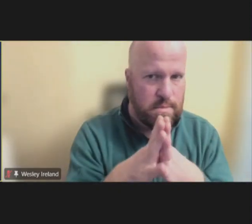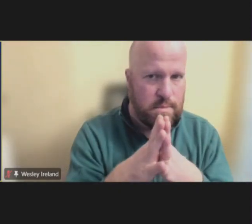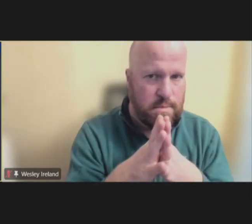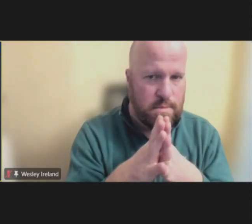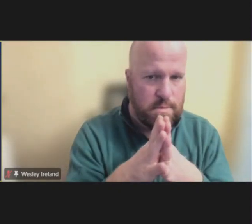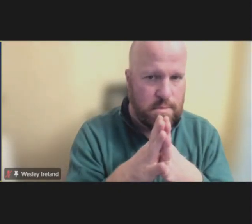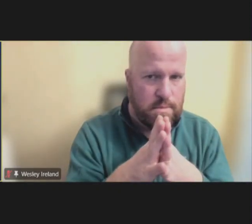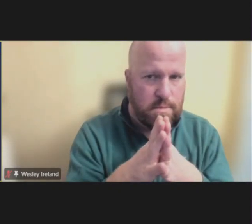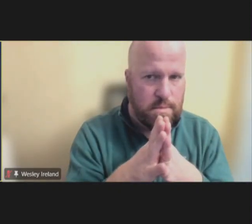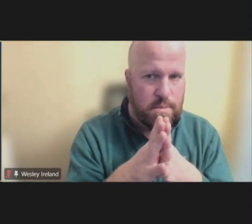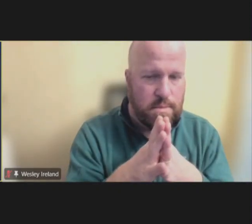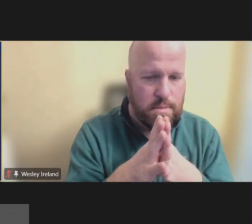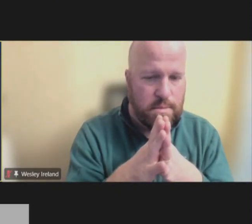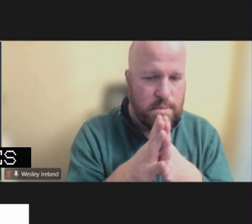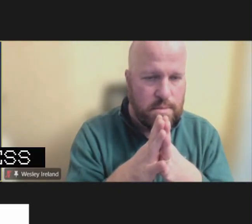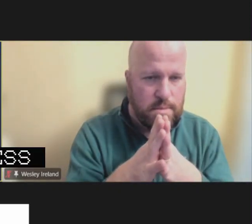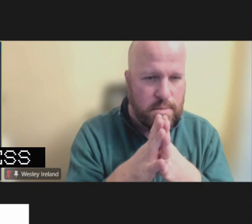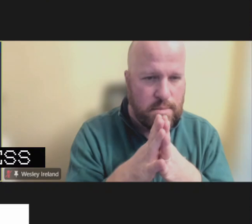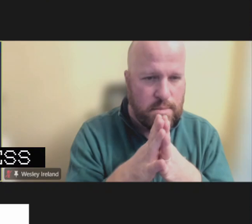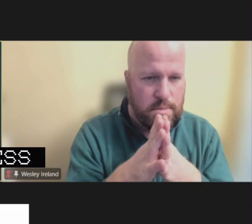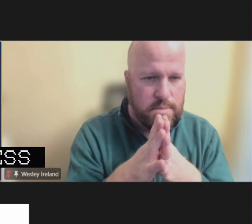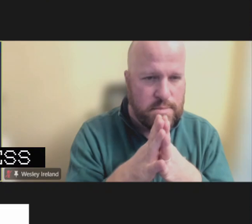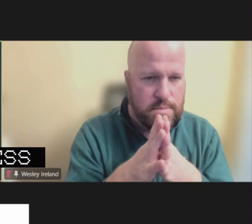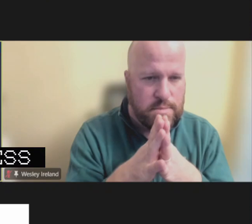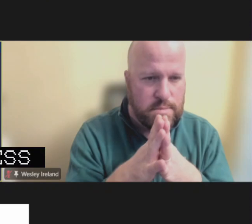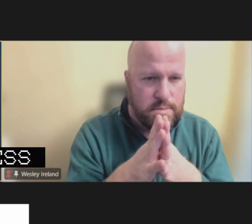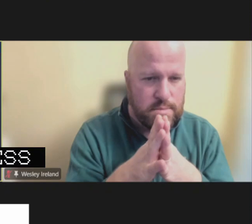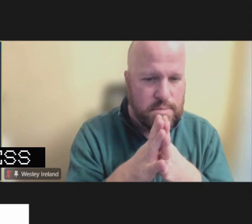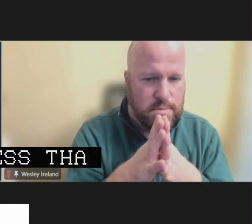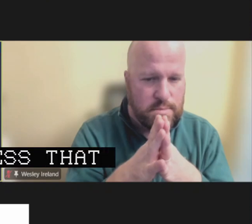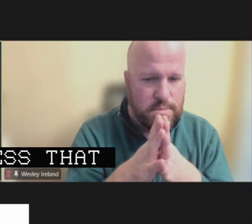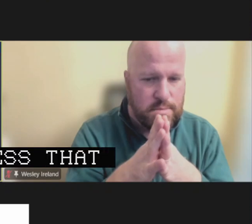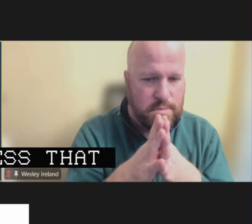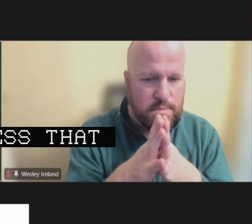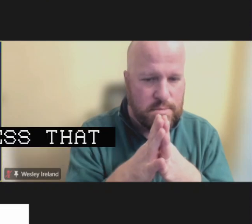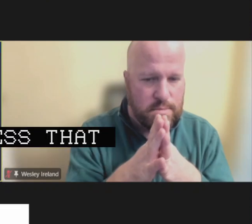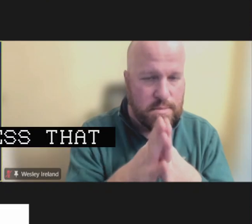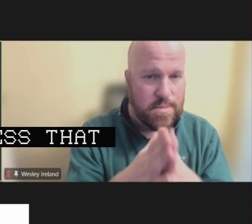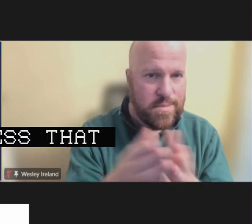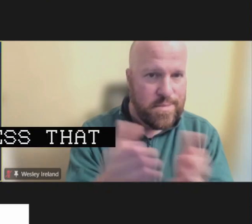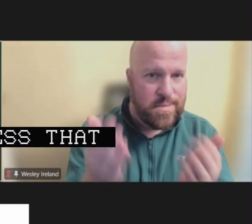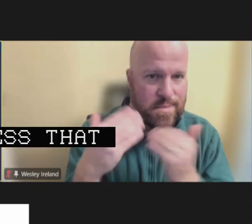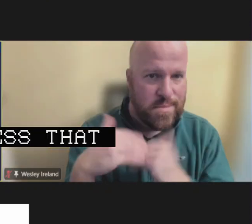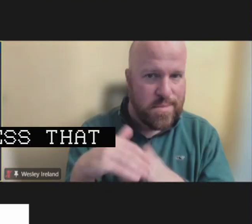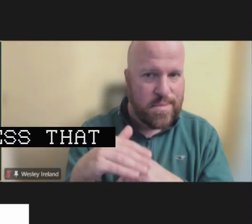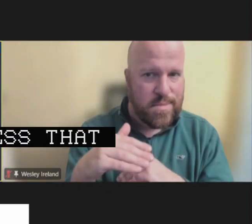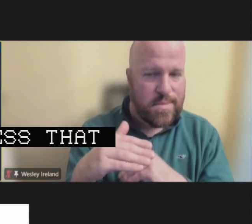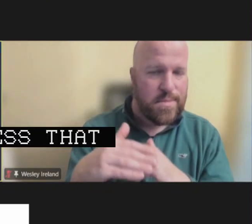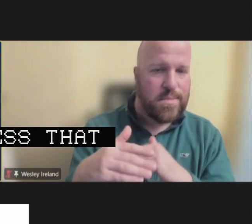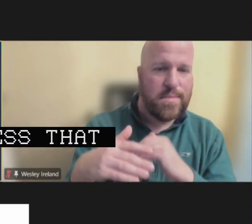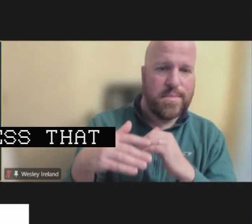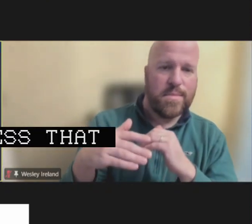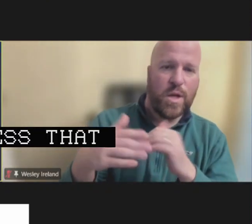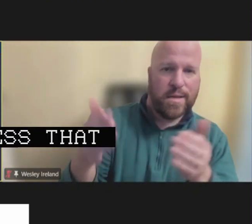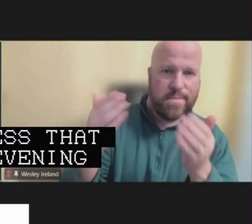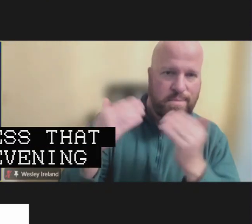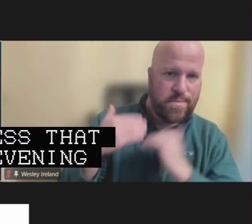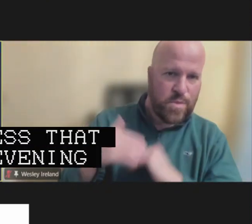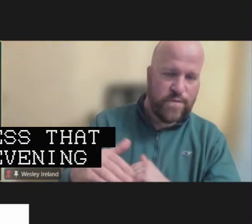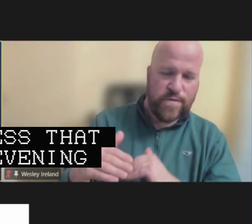that we need to take up this evening?